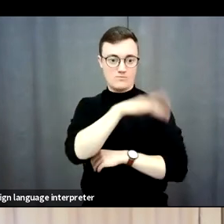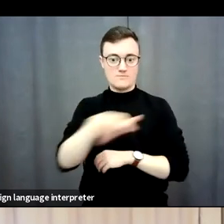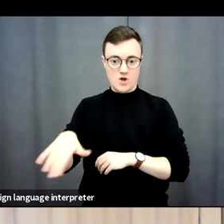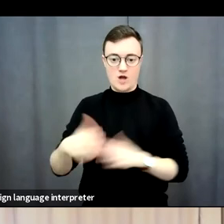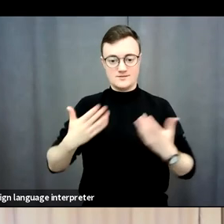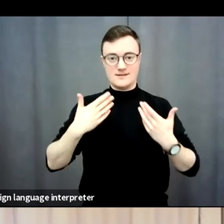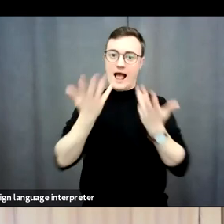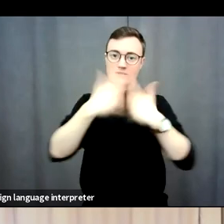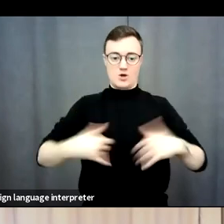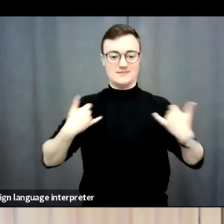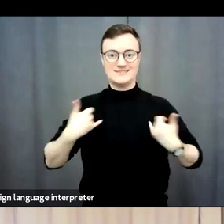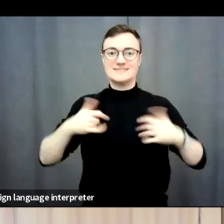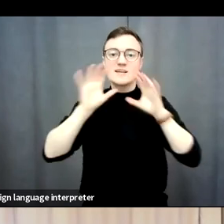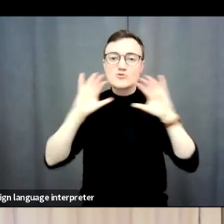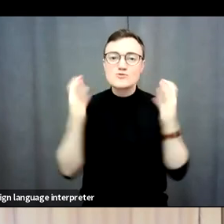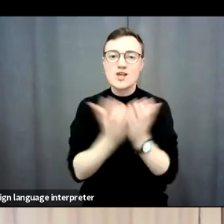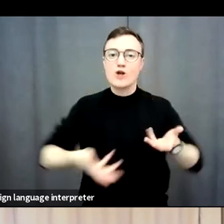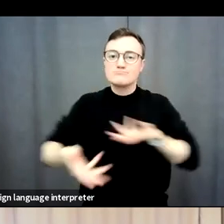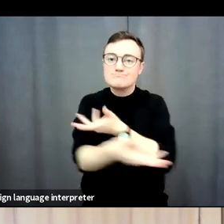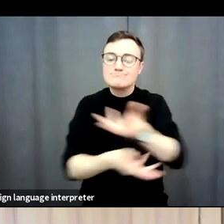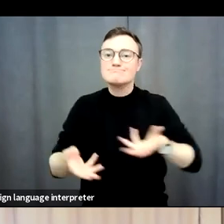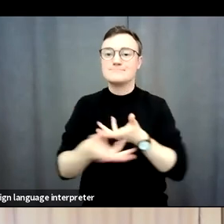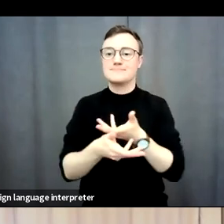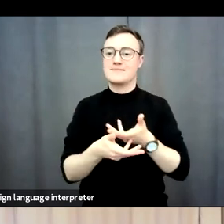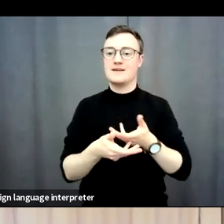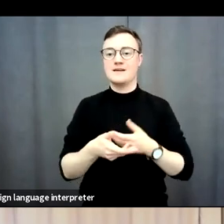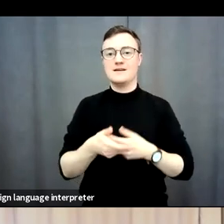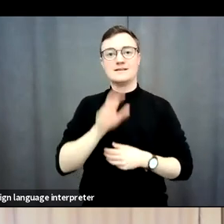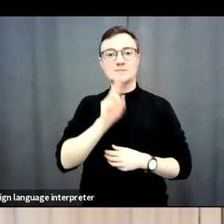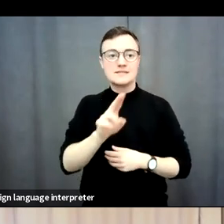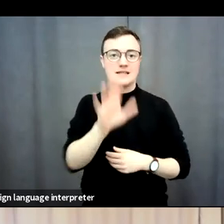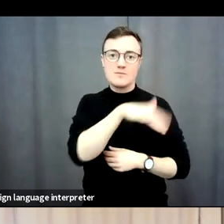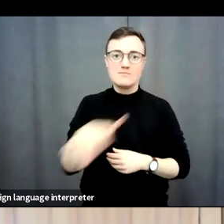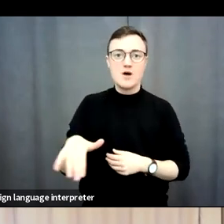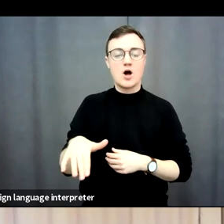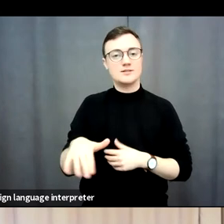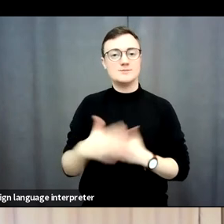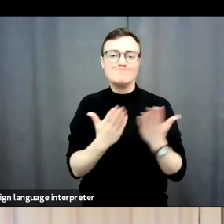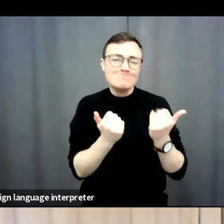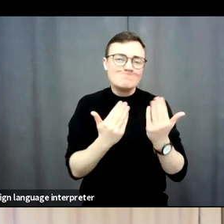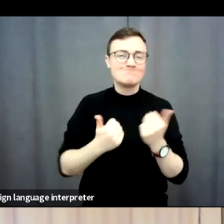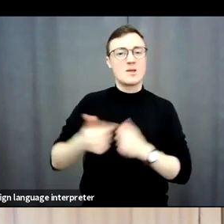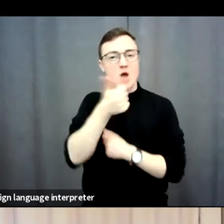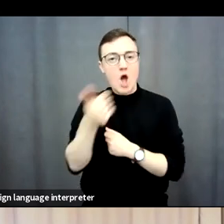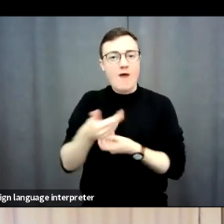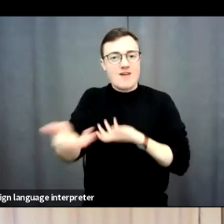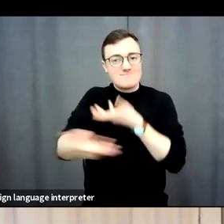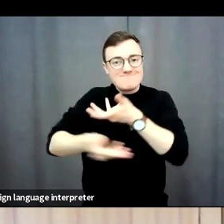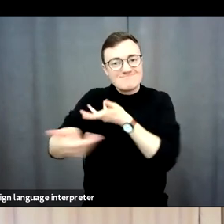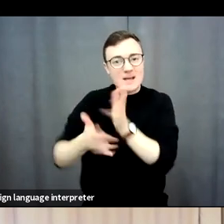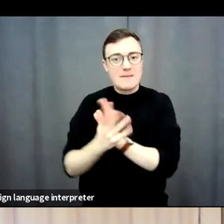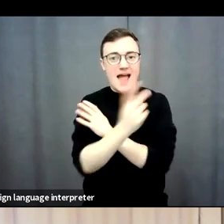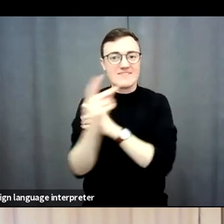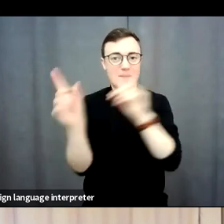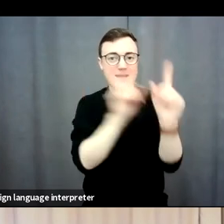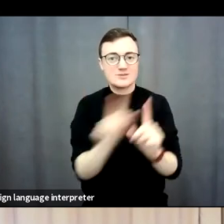individuals who have a longing for communicate with other people, then what can we